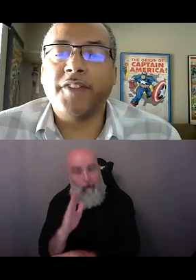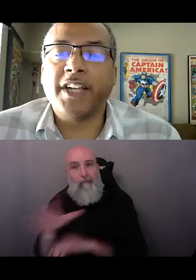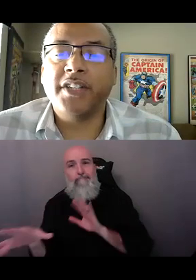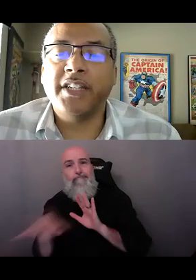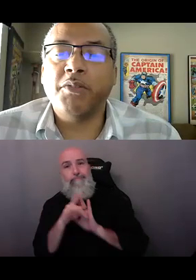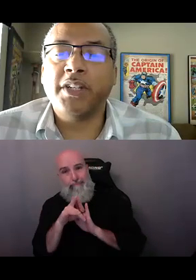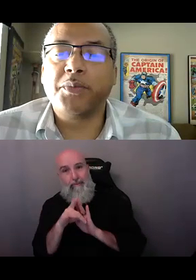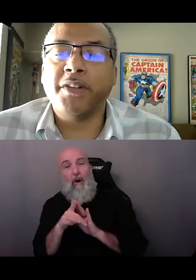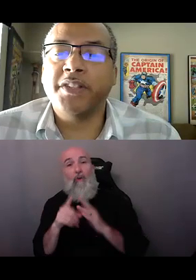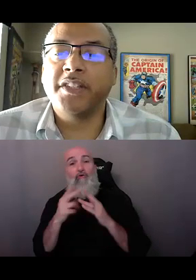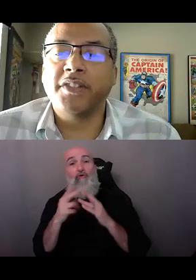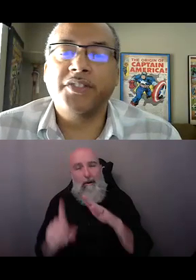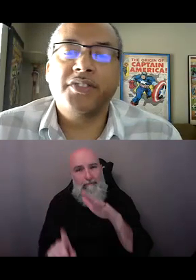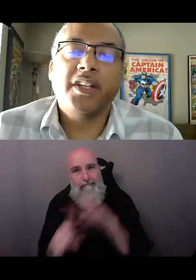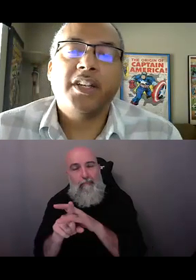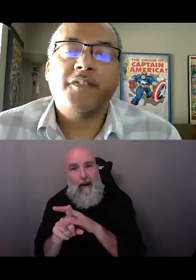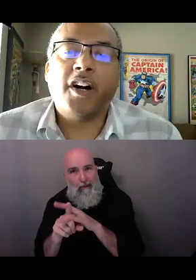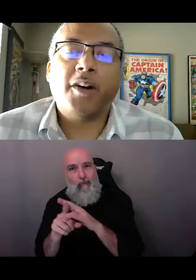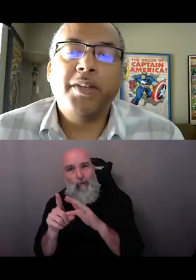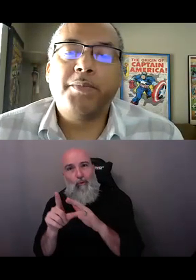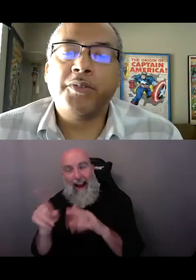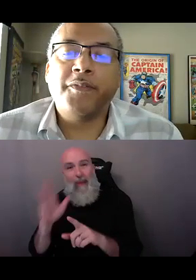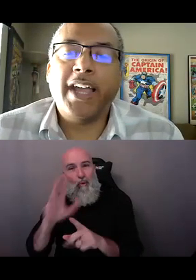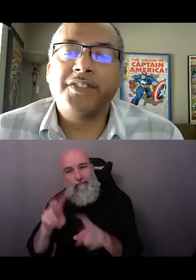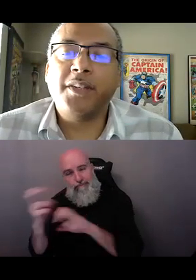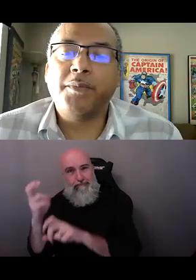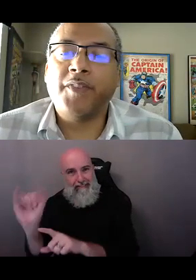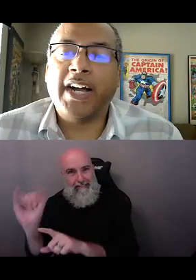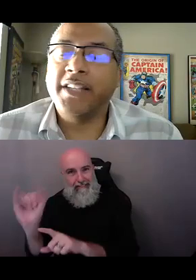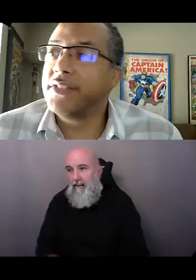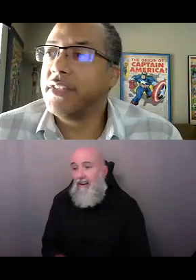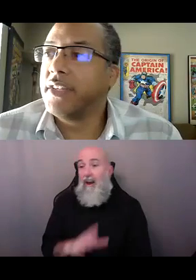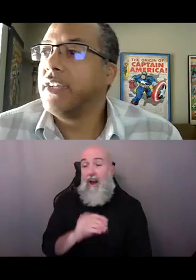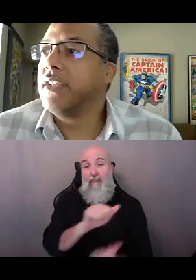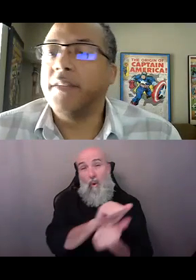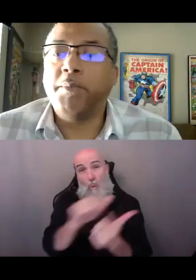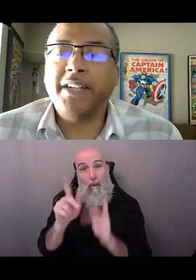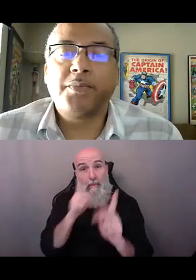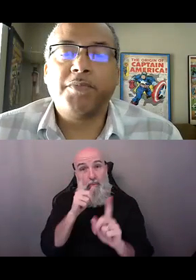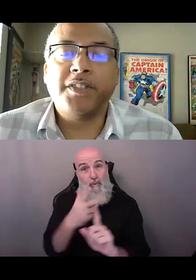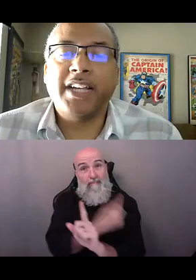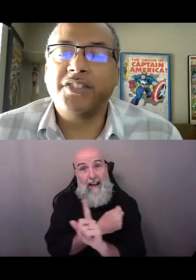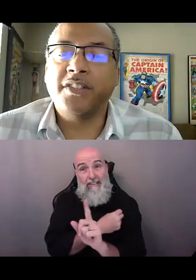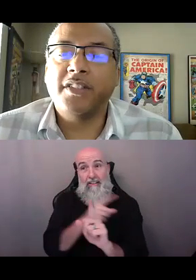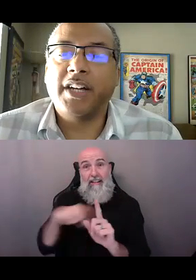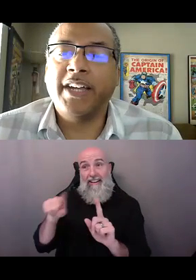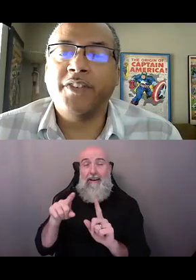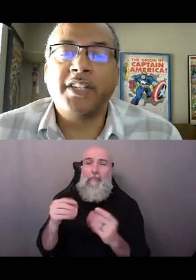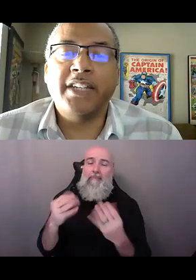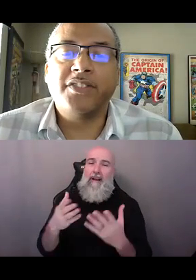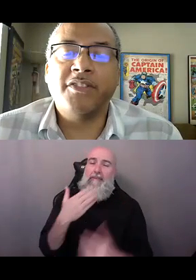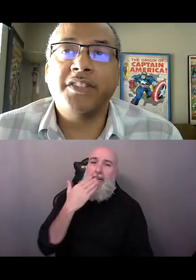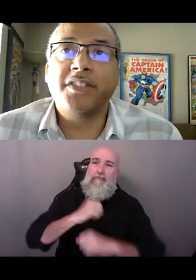breakthrough infection, and they will experience illness. For all people, the vaccine provides the best protection,